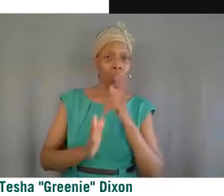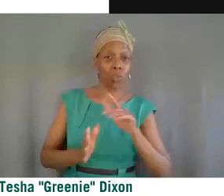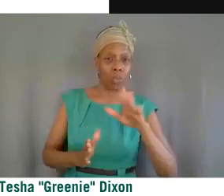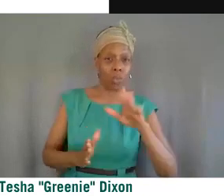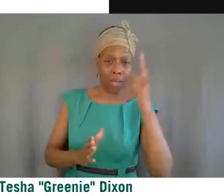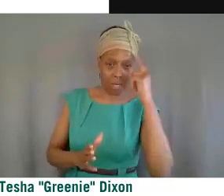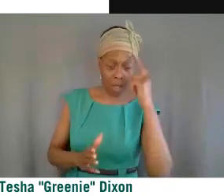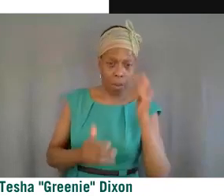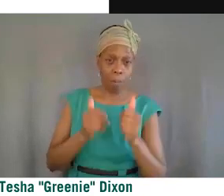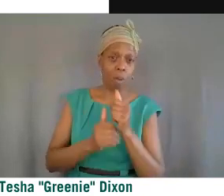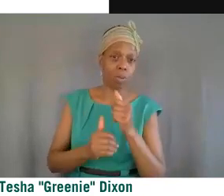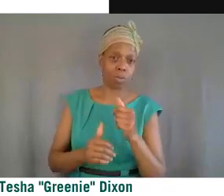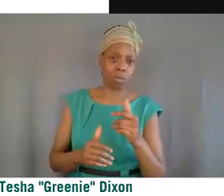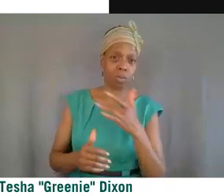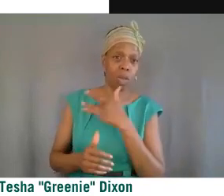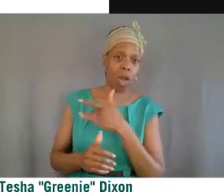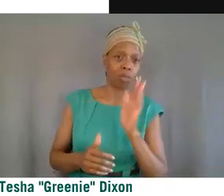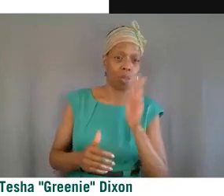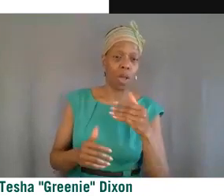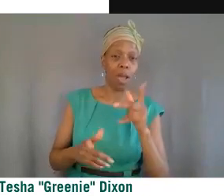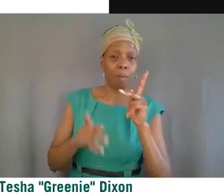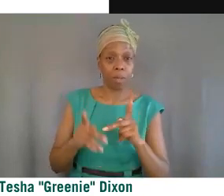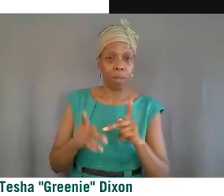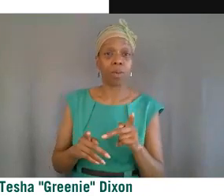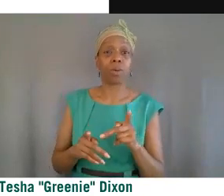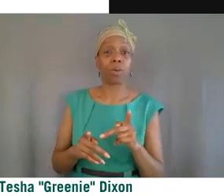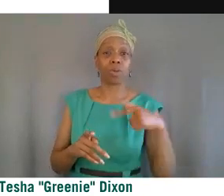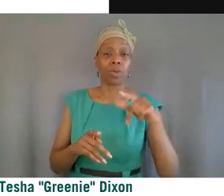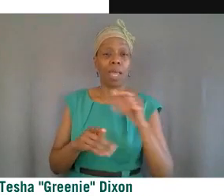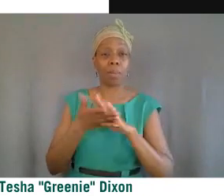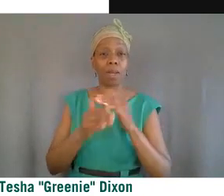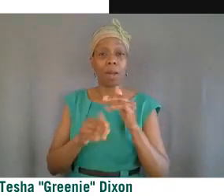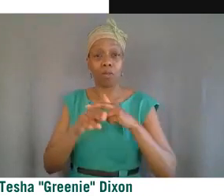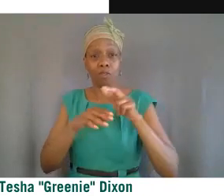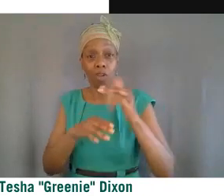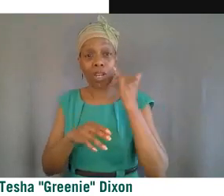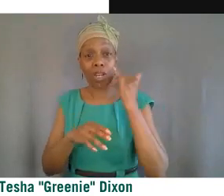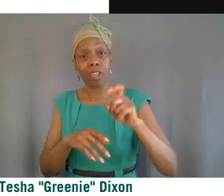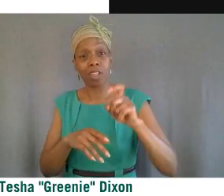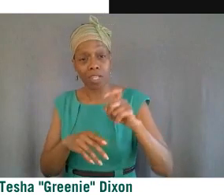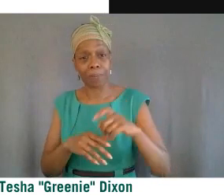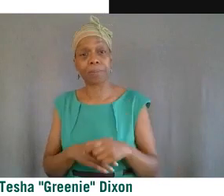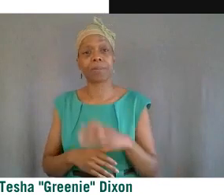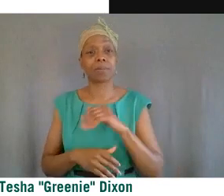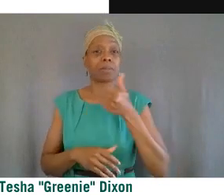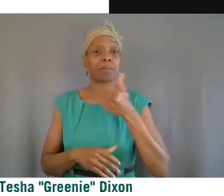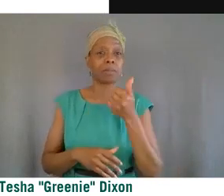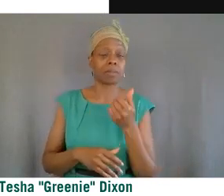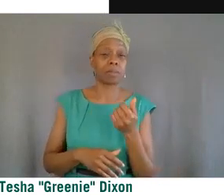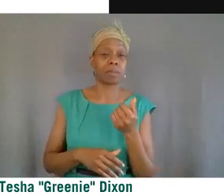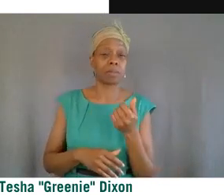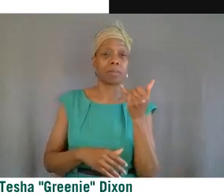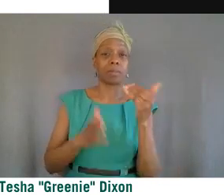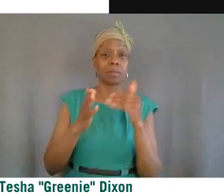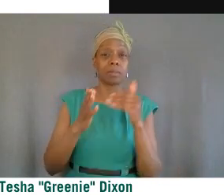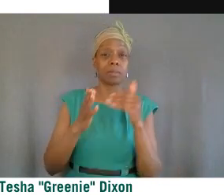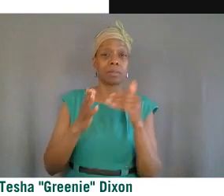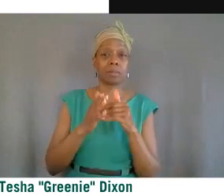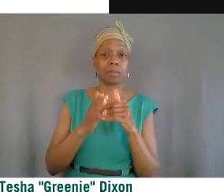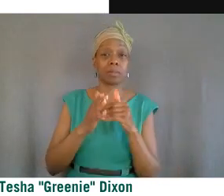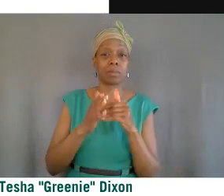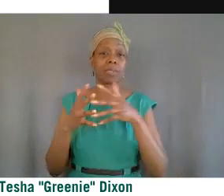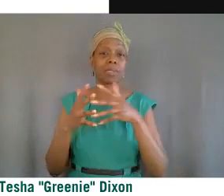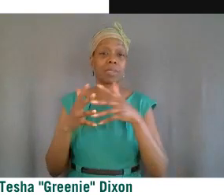get referred to if need be. And otherwise, again, the American Academy of Cerebral Palsy and